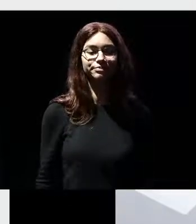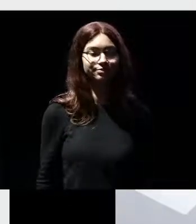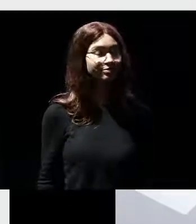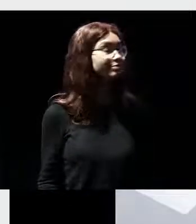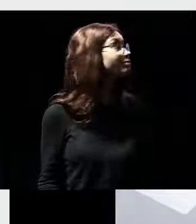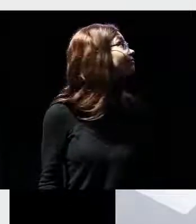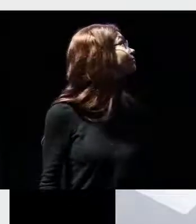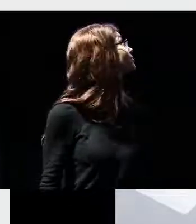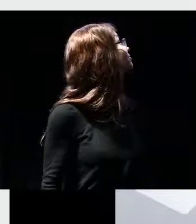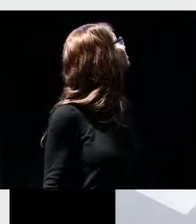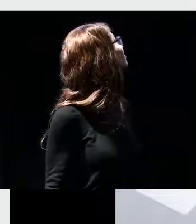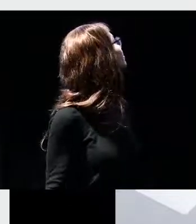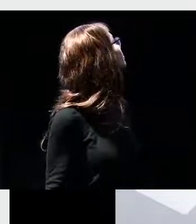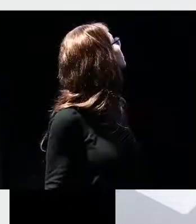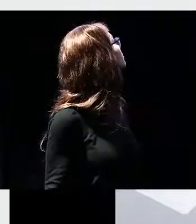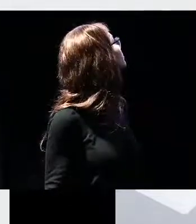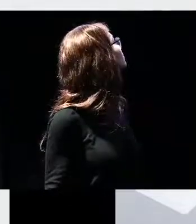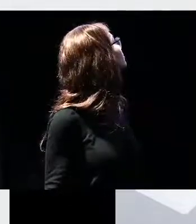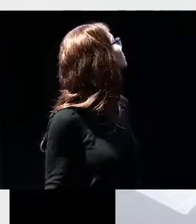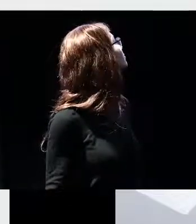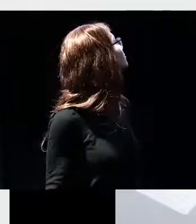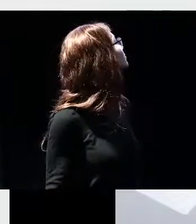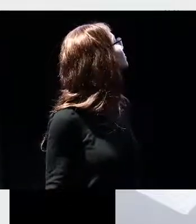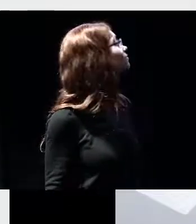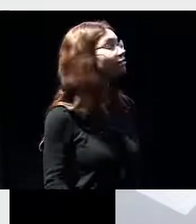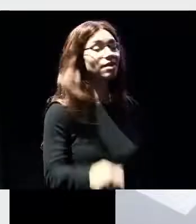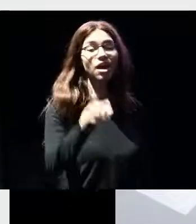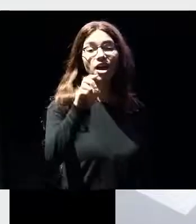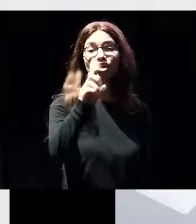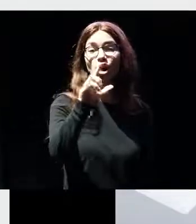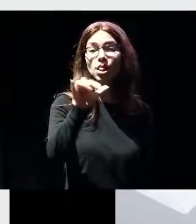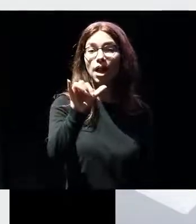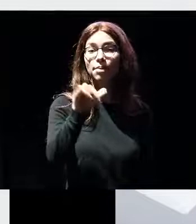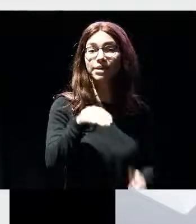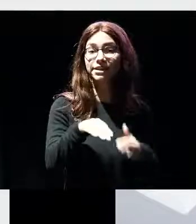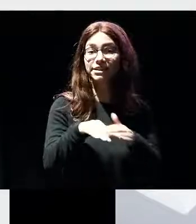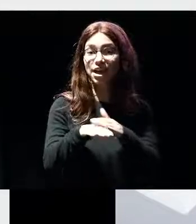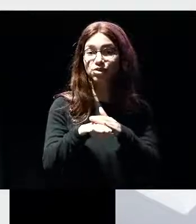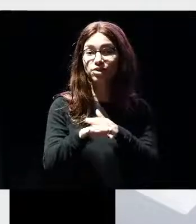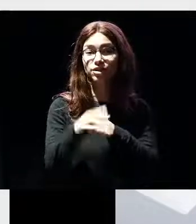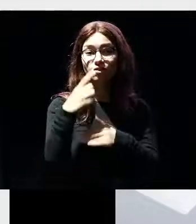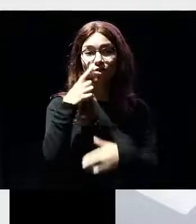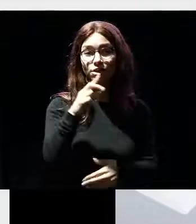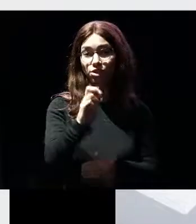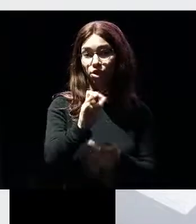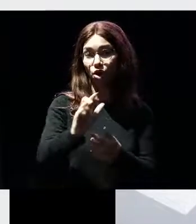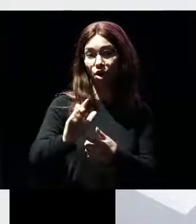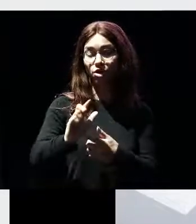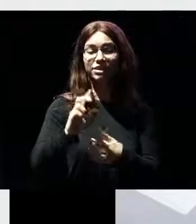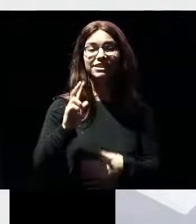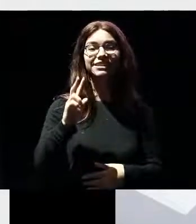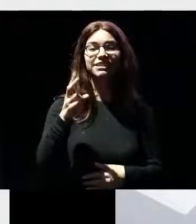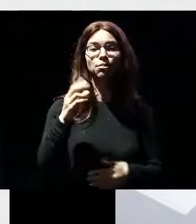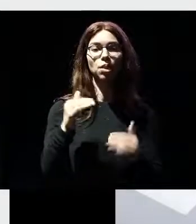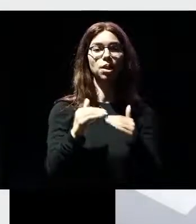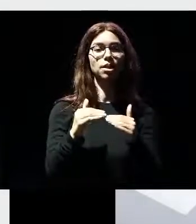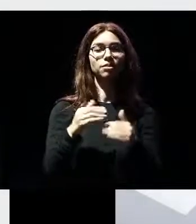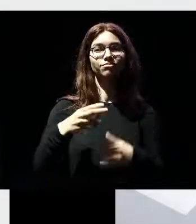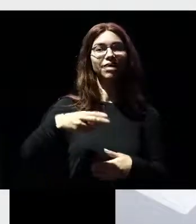The lobby of the entry lobby of the hall is a double height